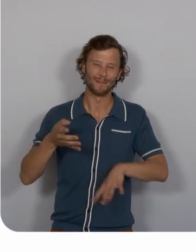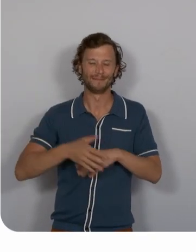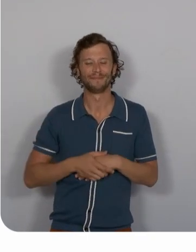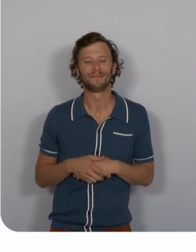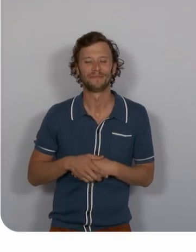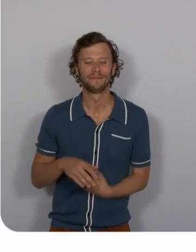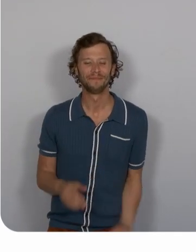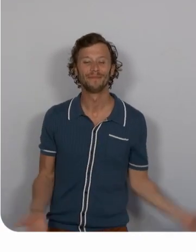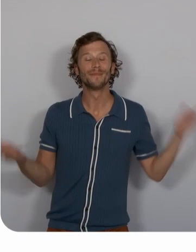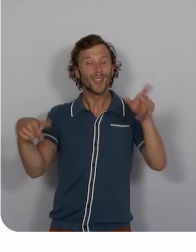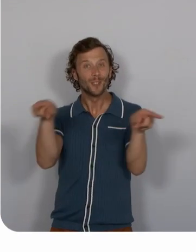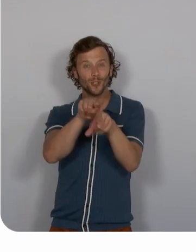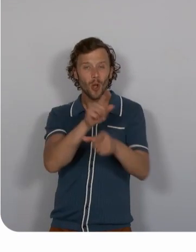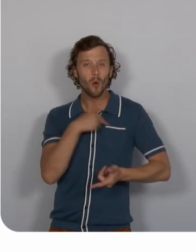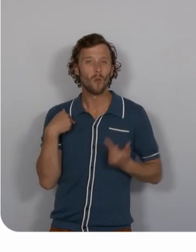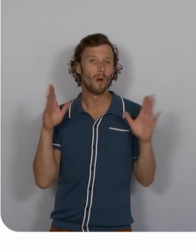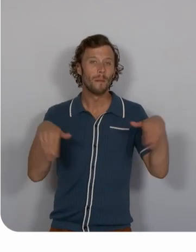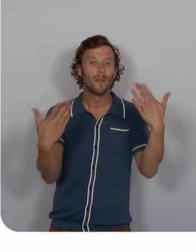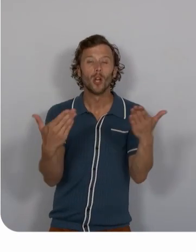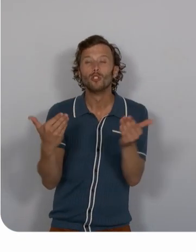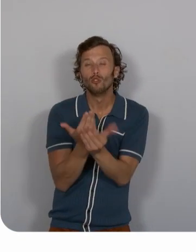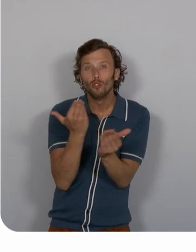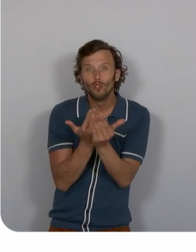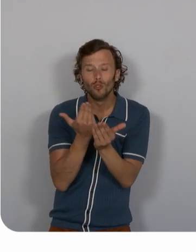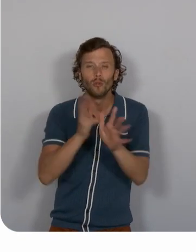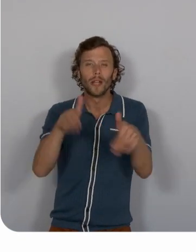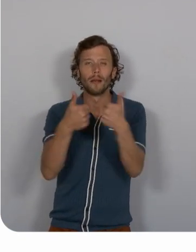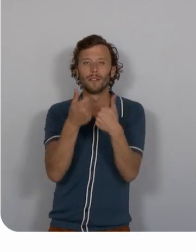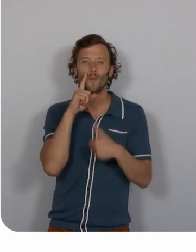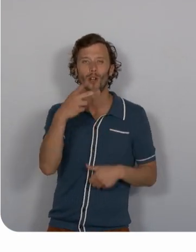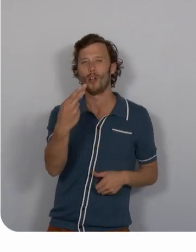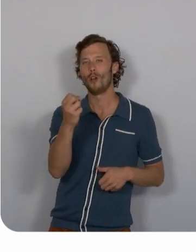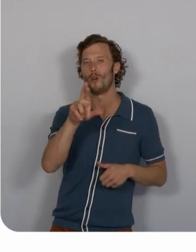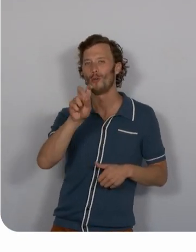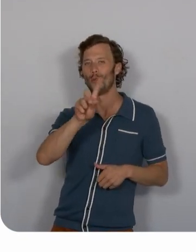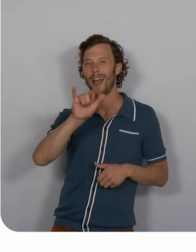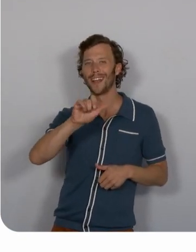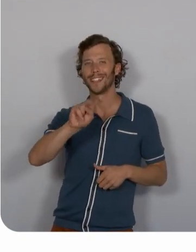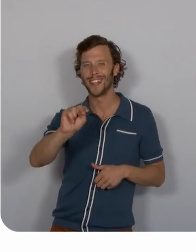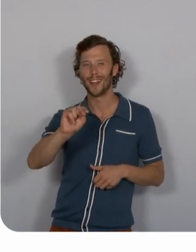We're also bringing some great new games to Horizon Worlds,